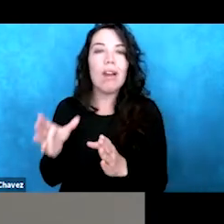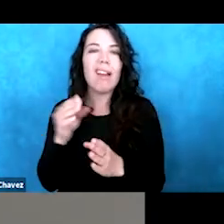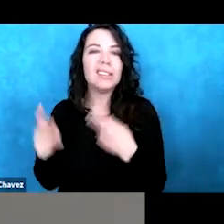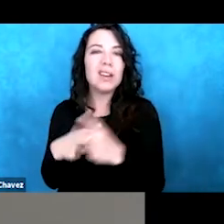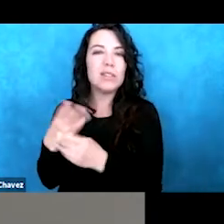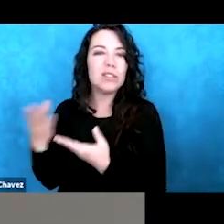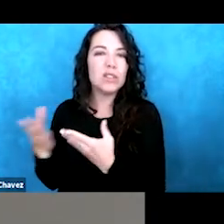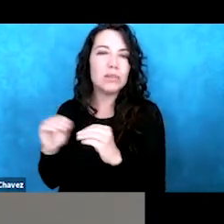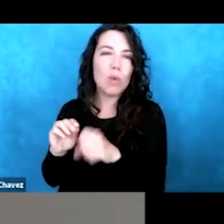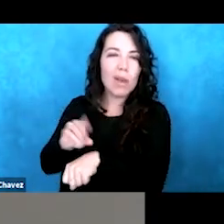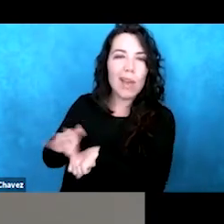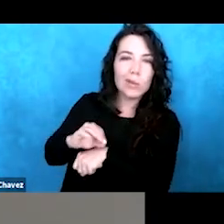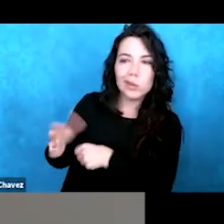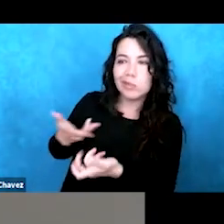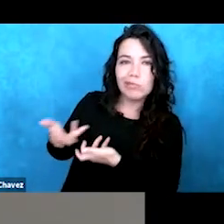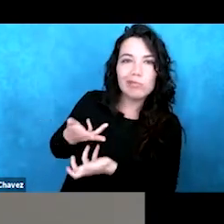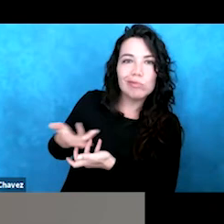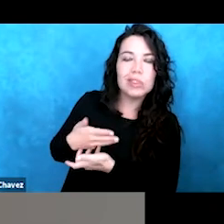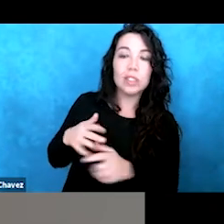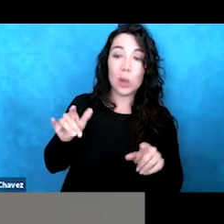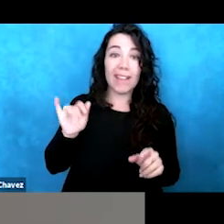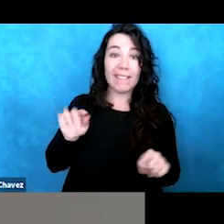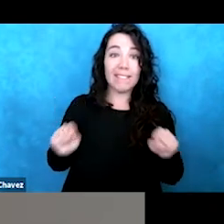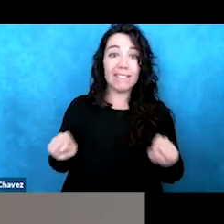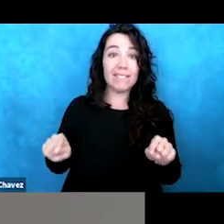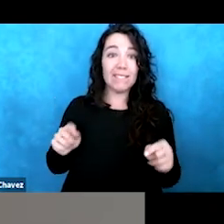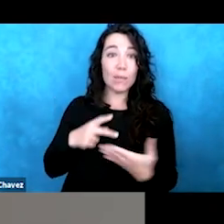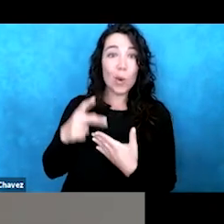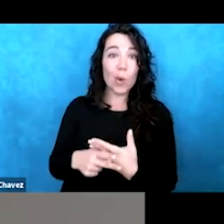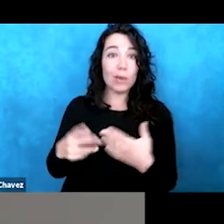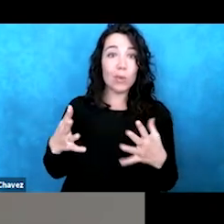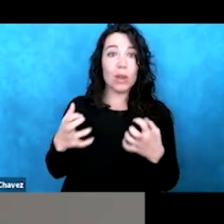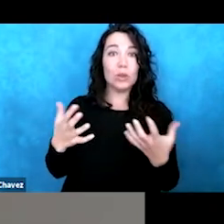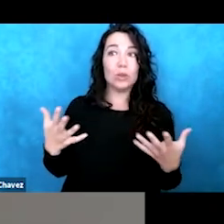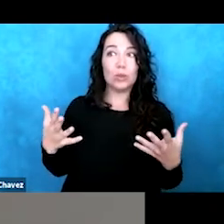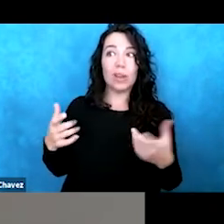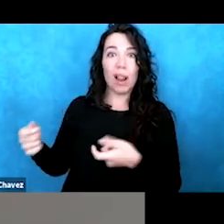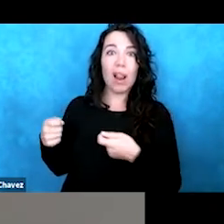this, we had to significantly grow the amount of money we were investing in our coaching staff.